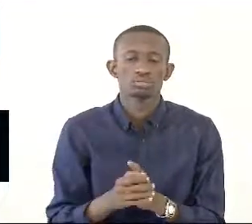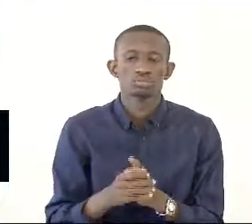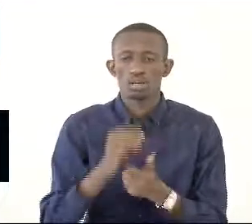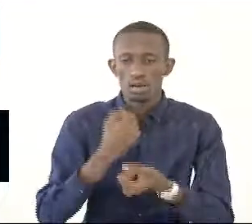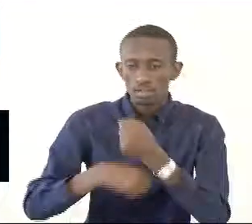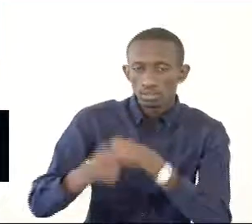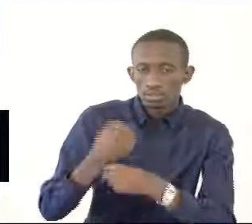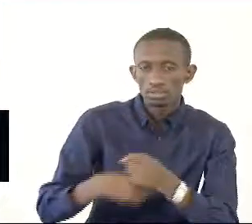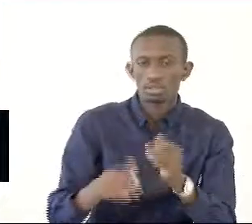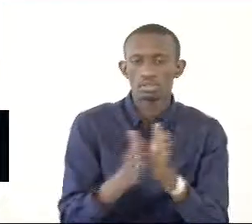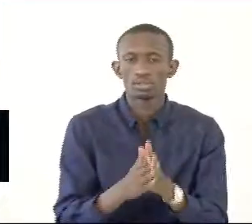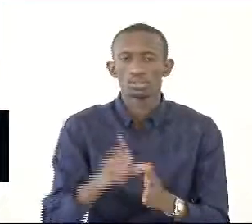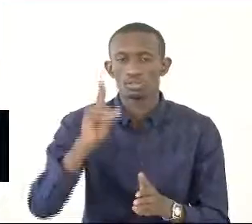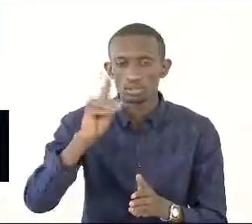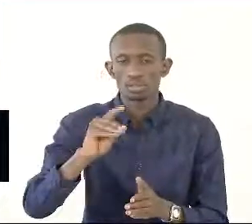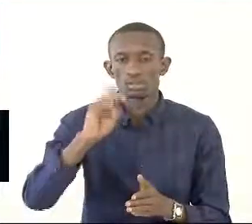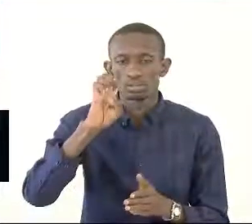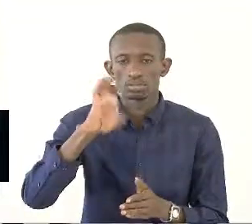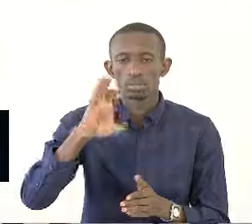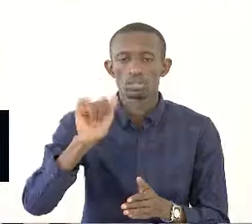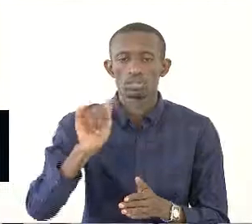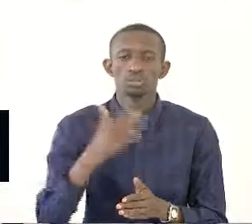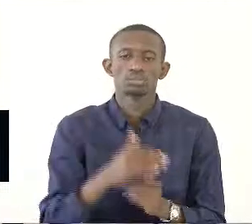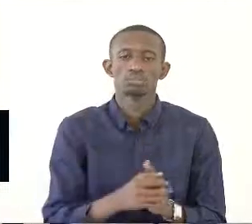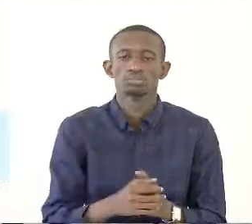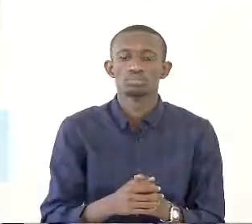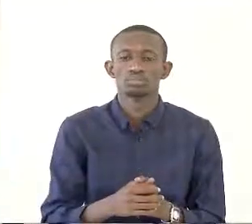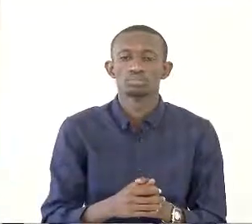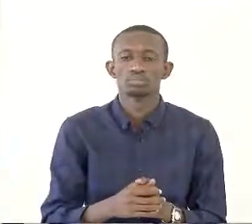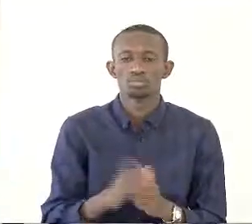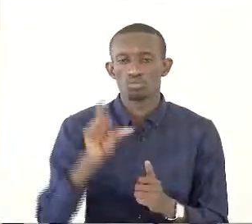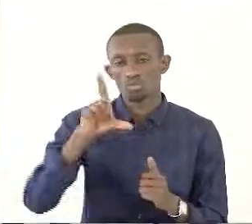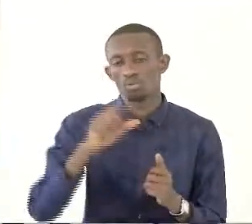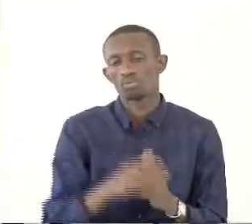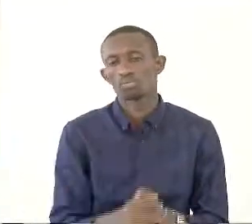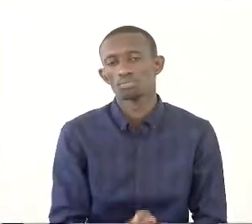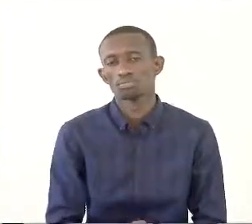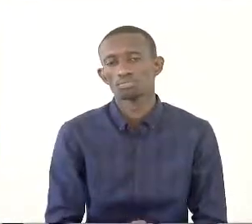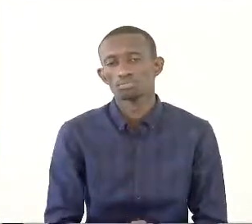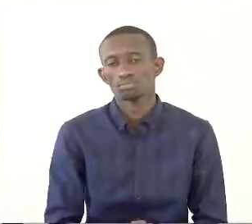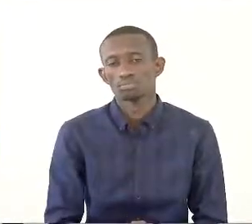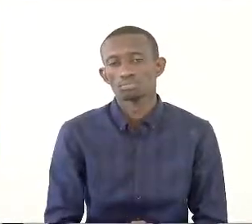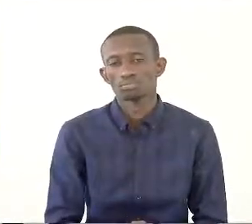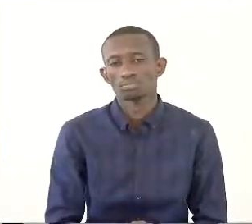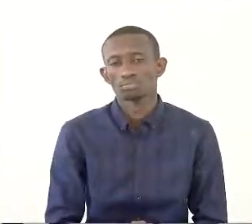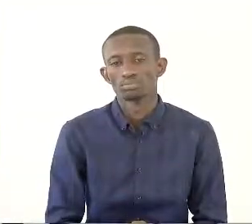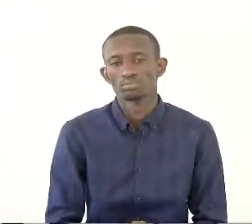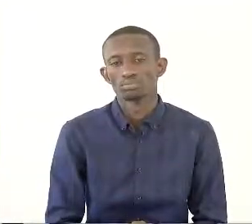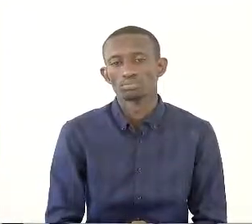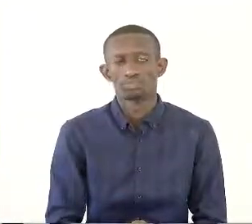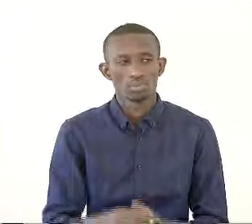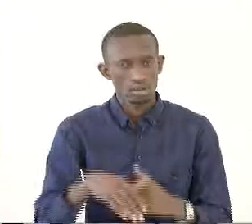you are even able to apply this into the question, right? So then